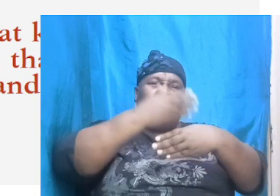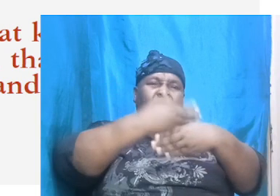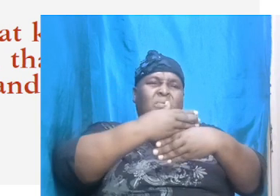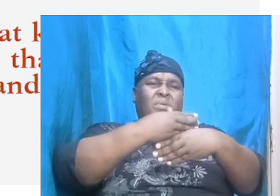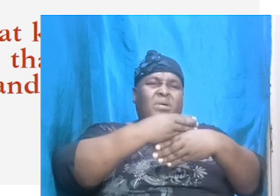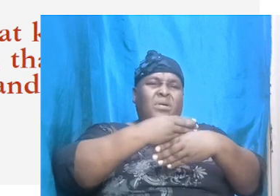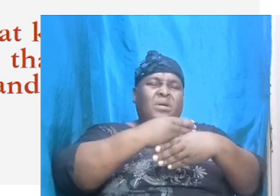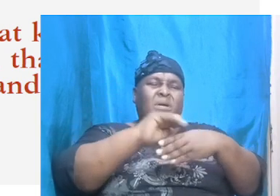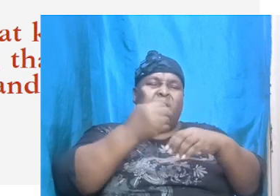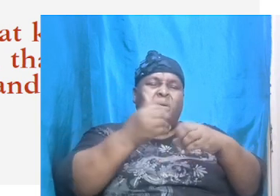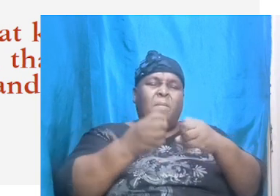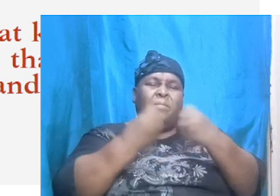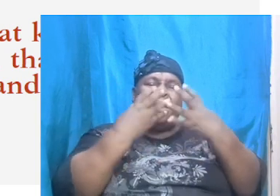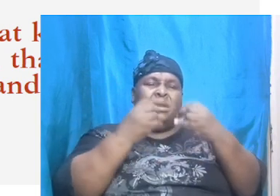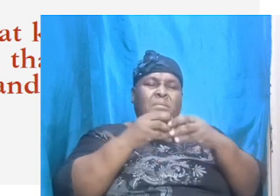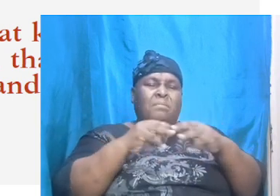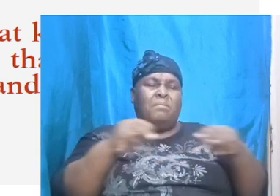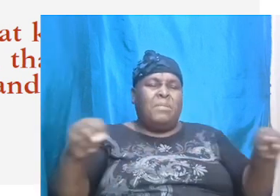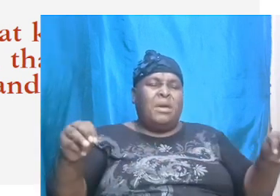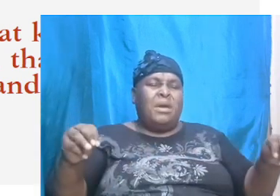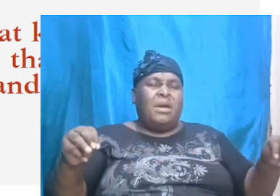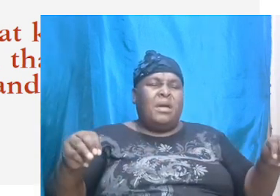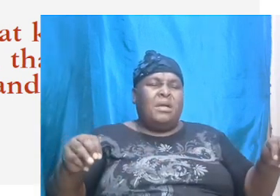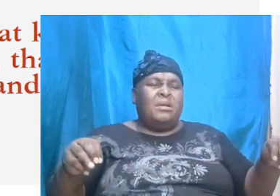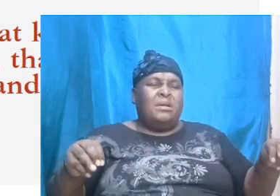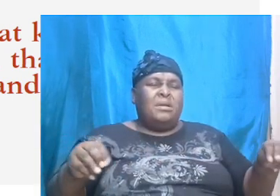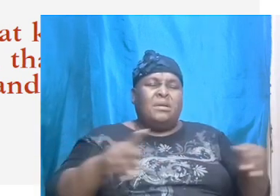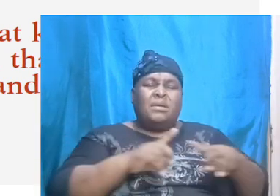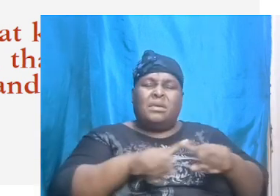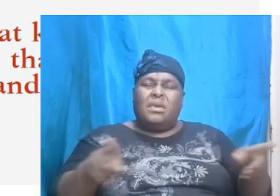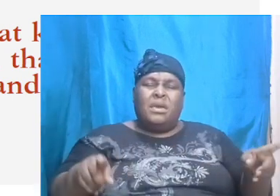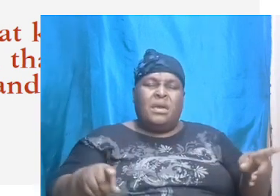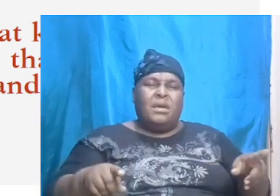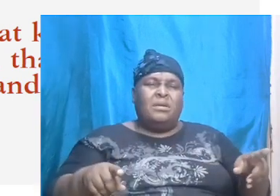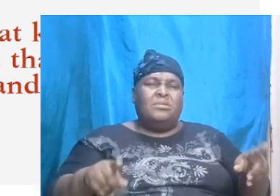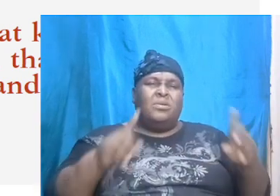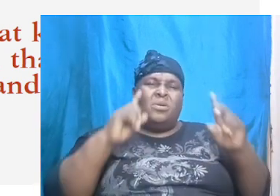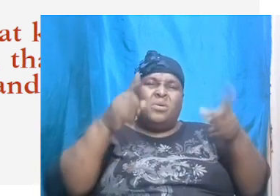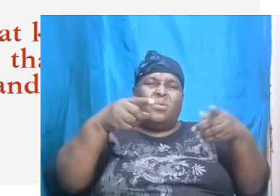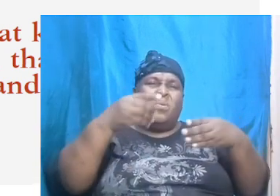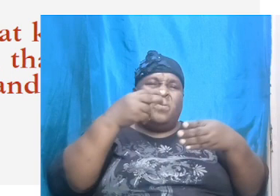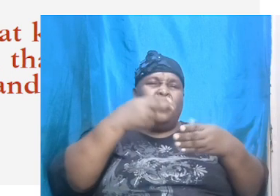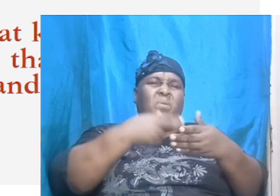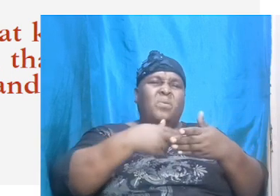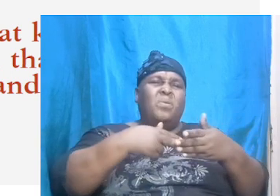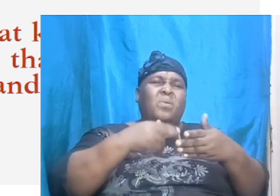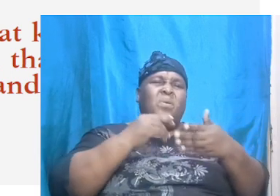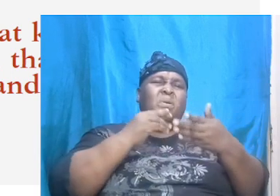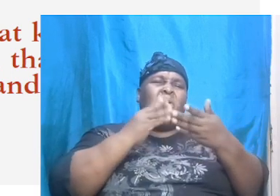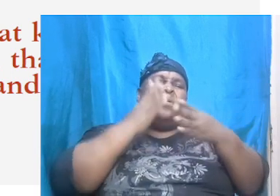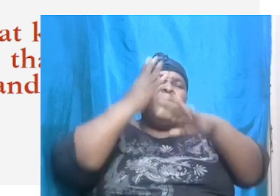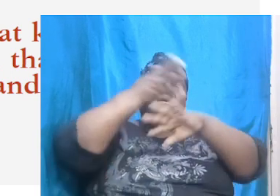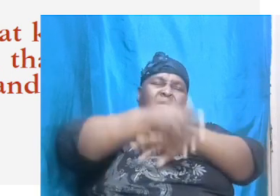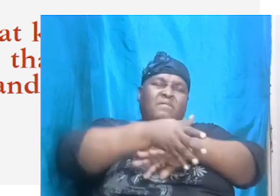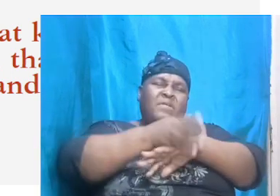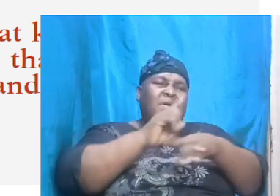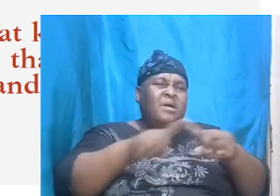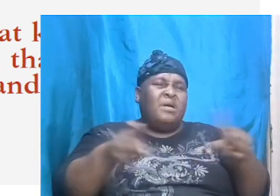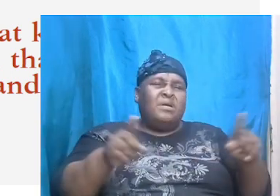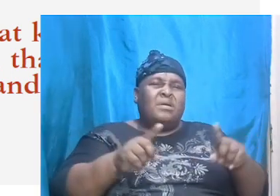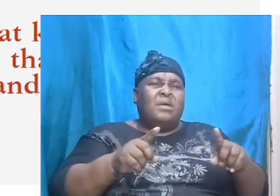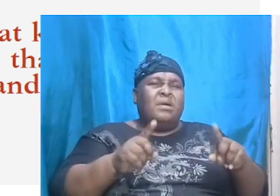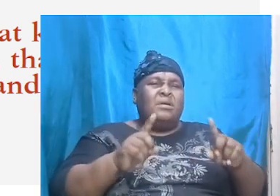length. You can't go under it. You can't go above it because of how tall it is. Chariots and soldiers were placed on it. How is